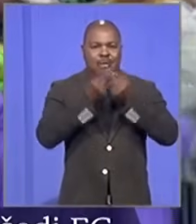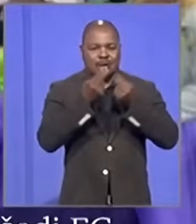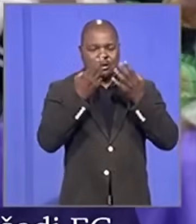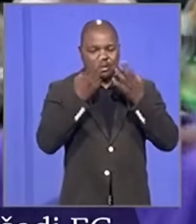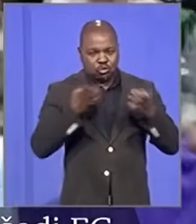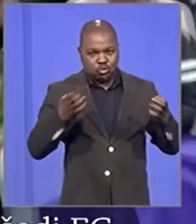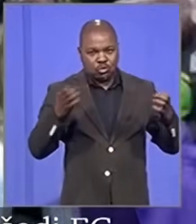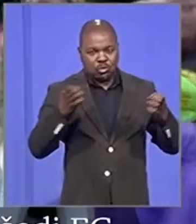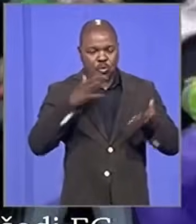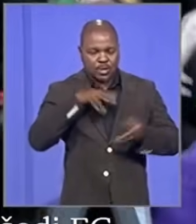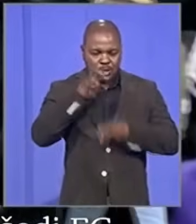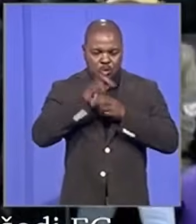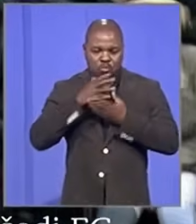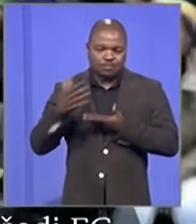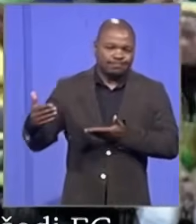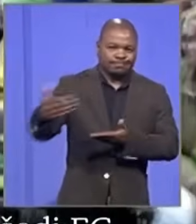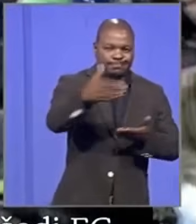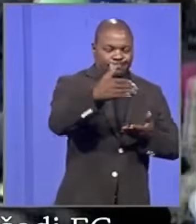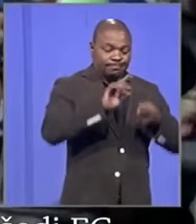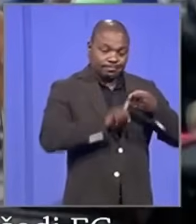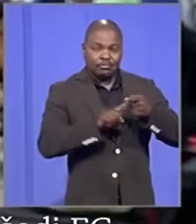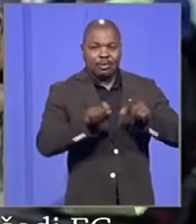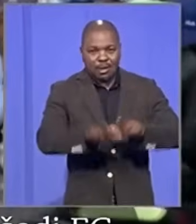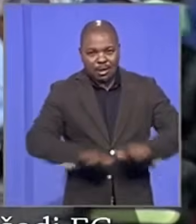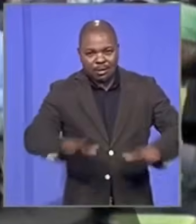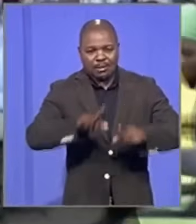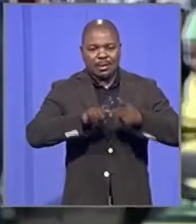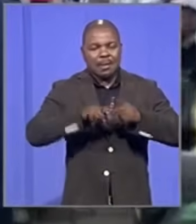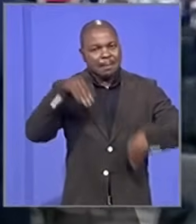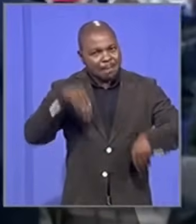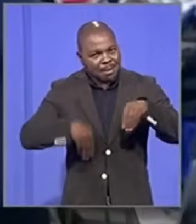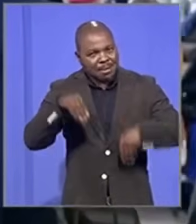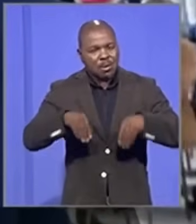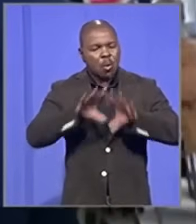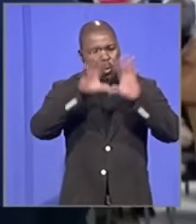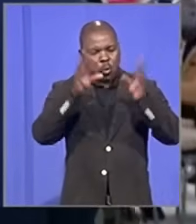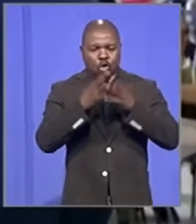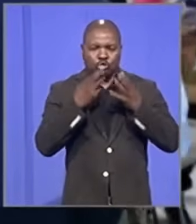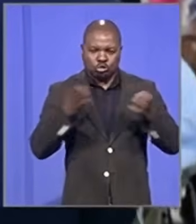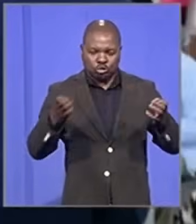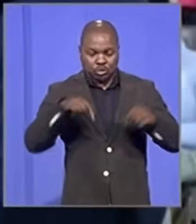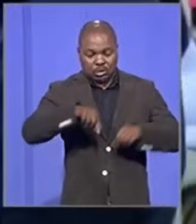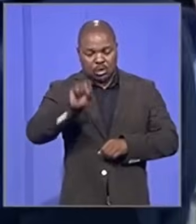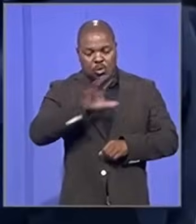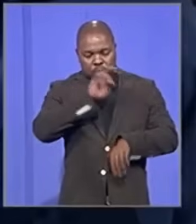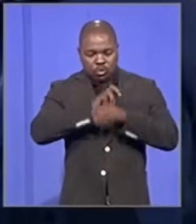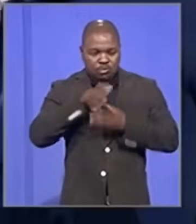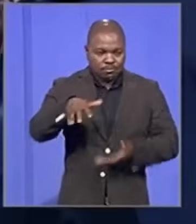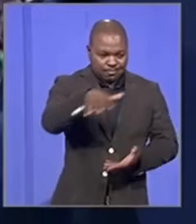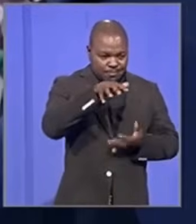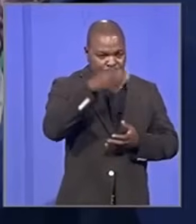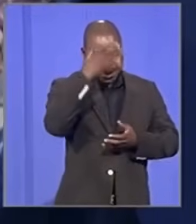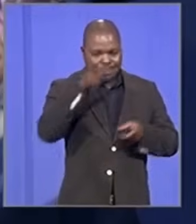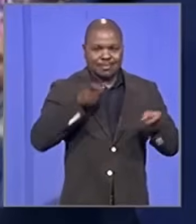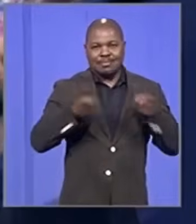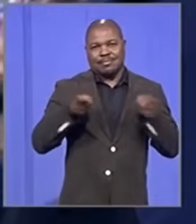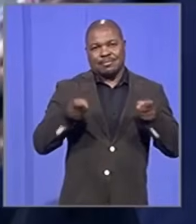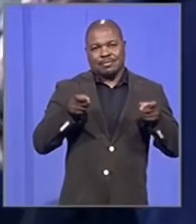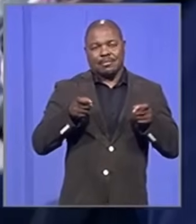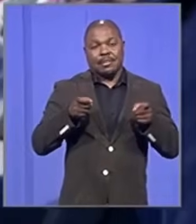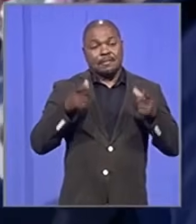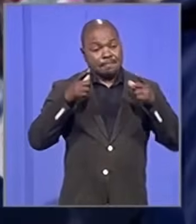particular country into our own hands. That is your land, your mining, everything that is a resource of the country be placed in the hands of government. Once